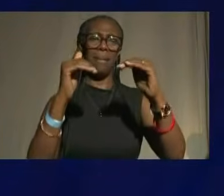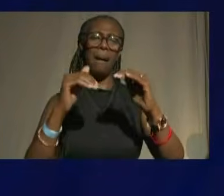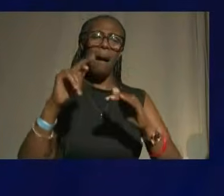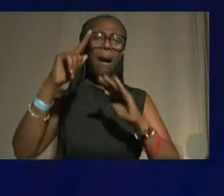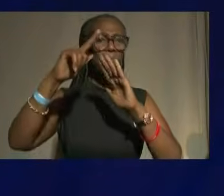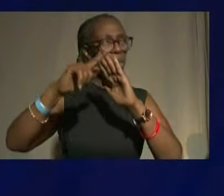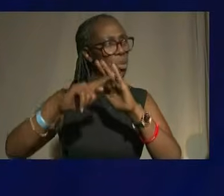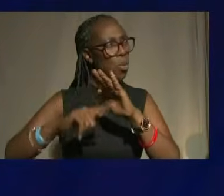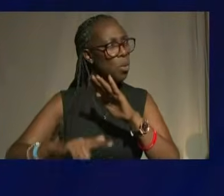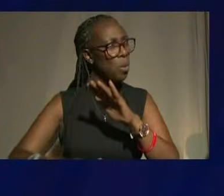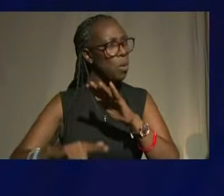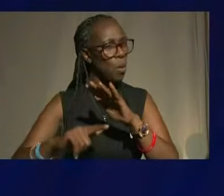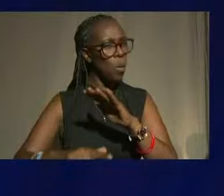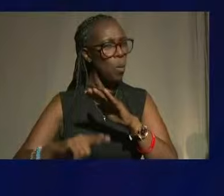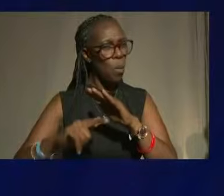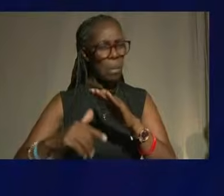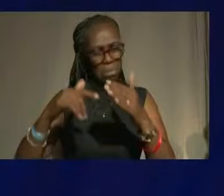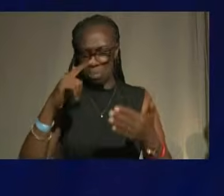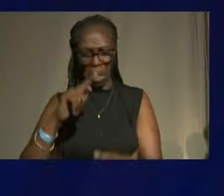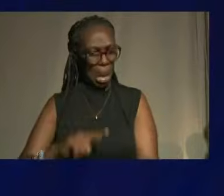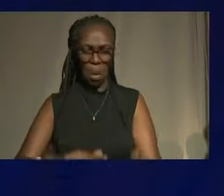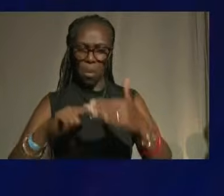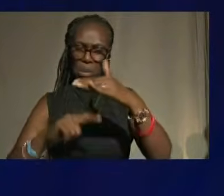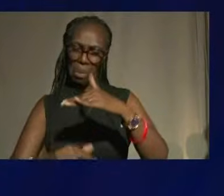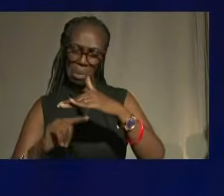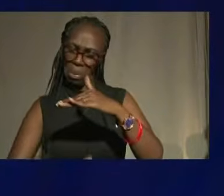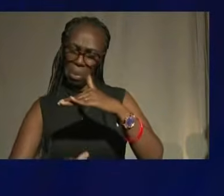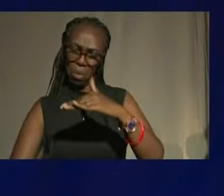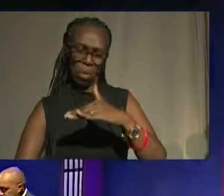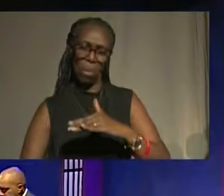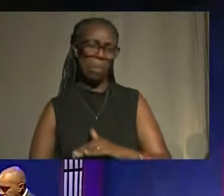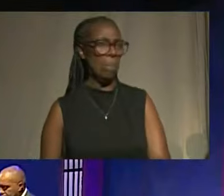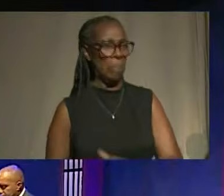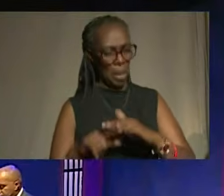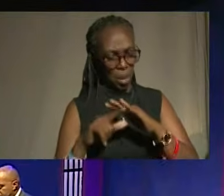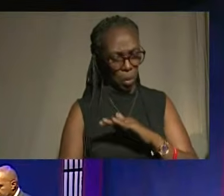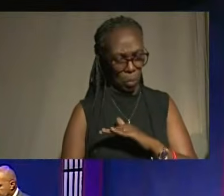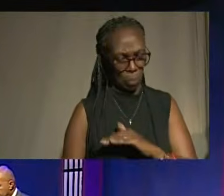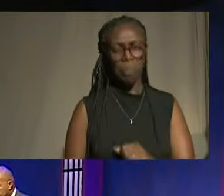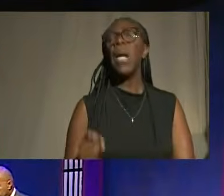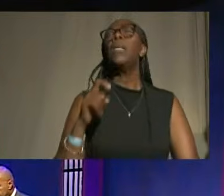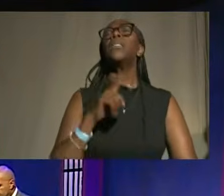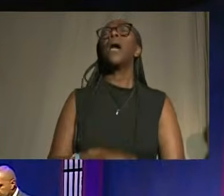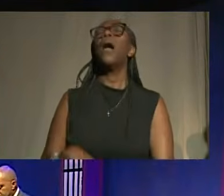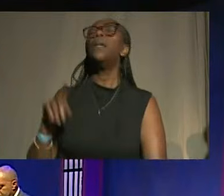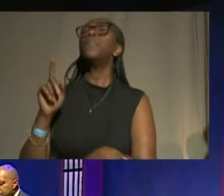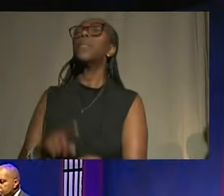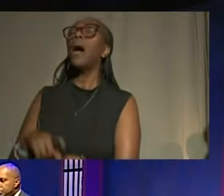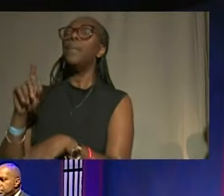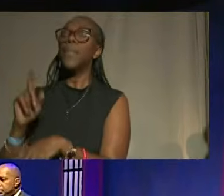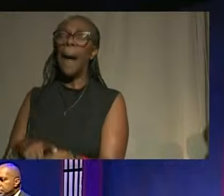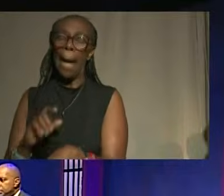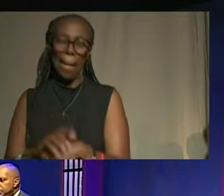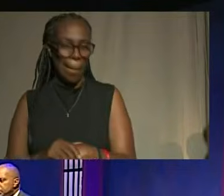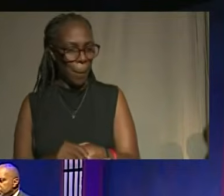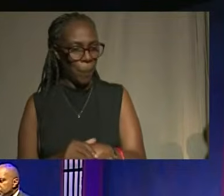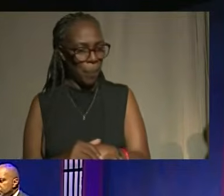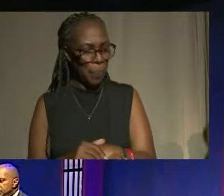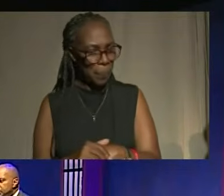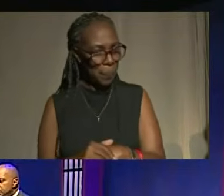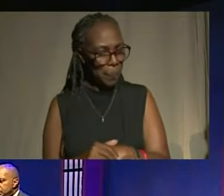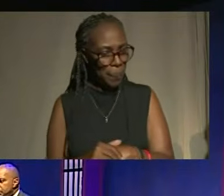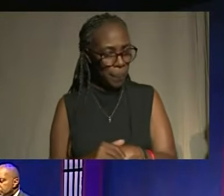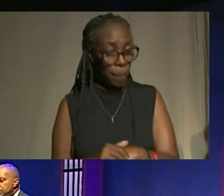there are many others. Come on, man. 30 years ago, you're talking about. Thank you, Mrs. Anderson. Thank you. Time. Okay. What we're going to do now